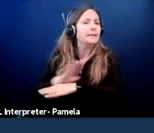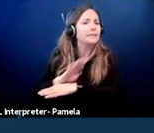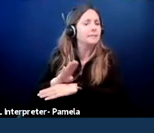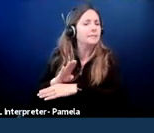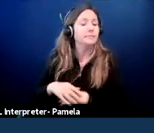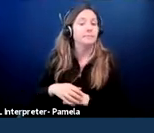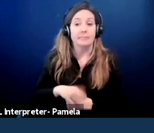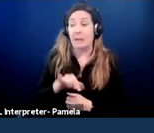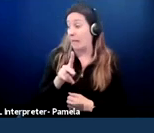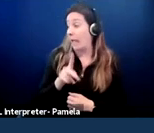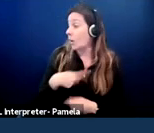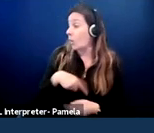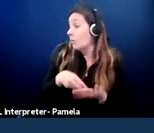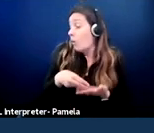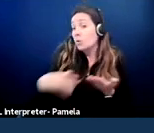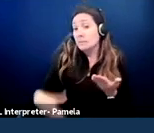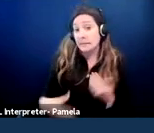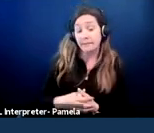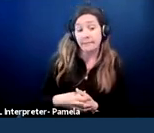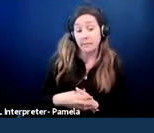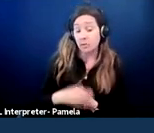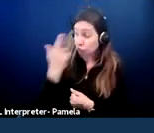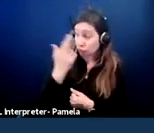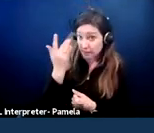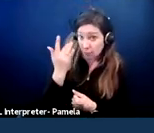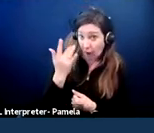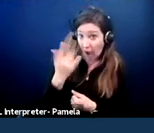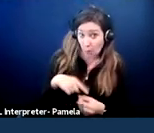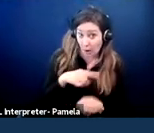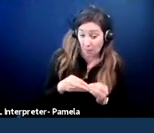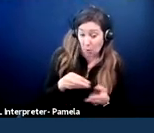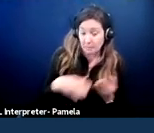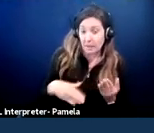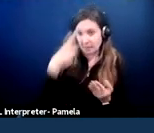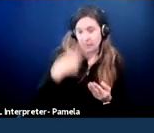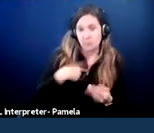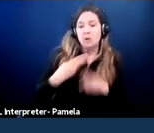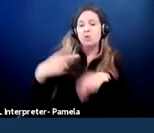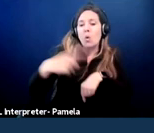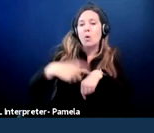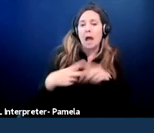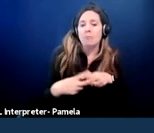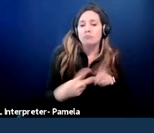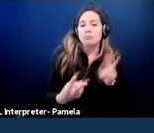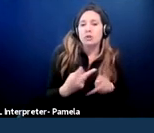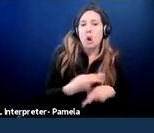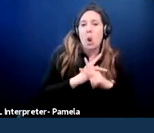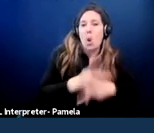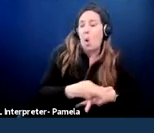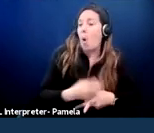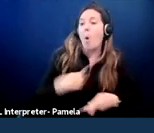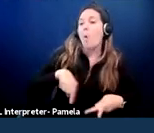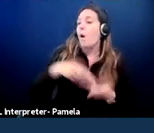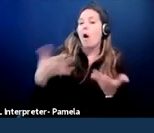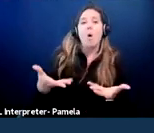banks, we're a lot more expensive. And the reason we're expensive is because it's quick turnaround bridge loans. We're not looking to do long-term